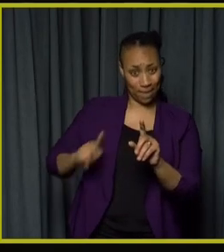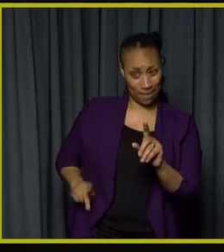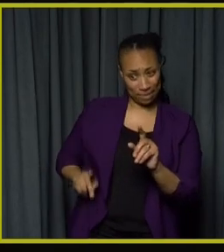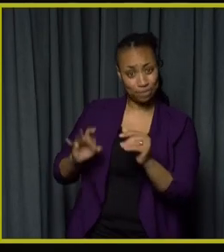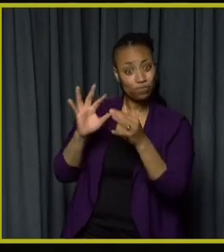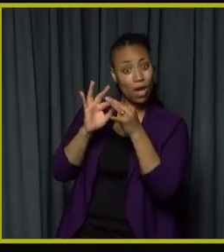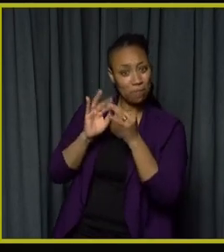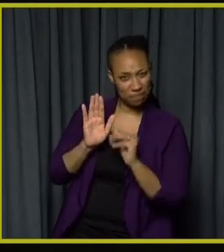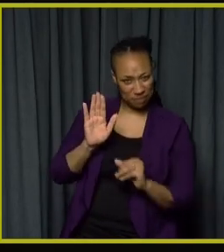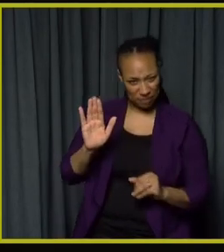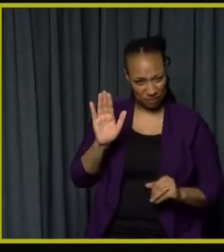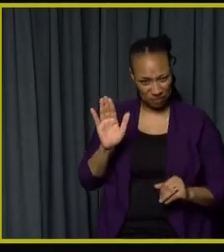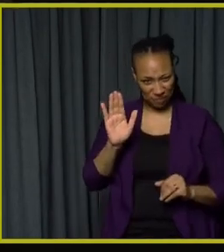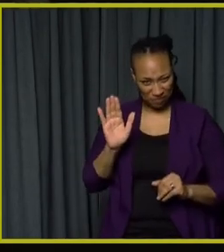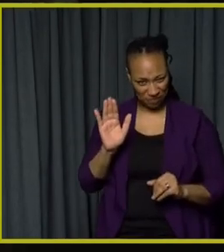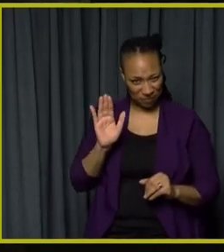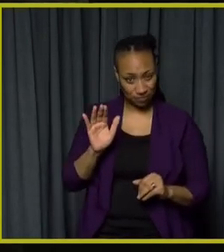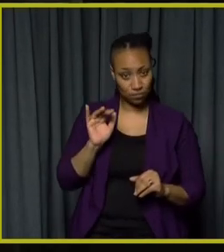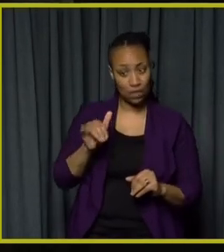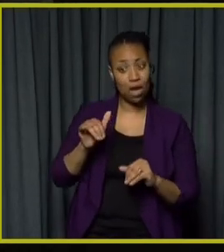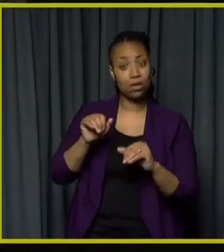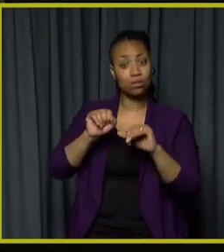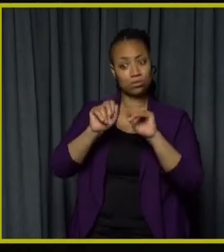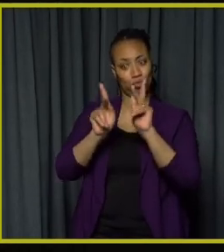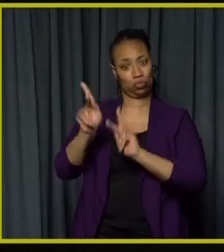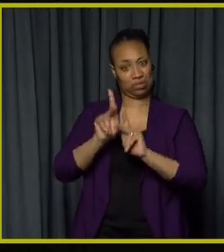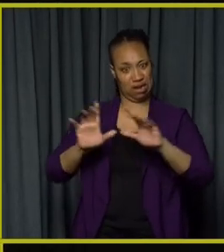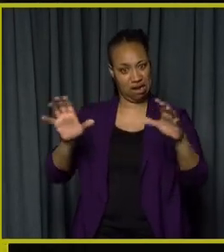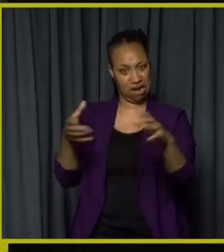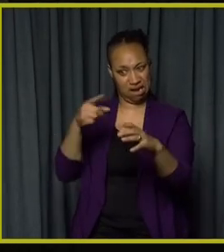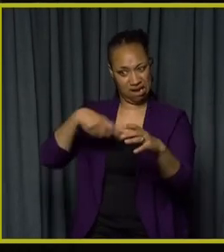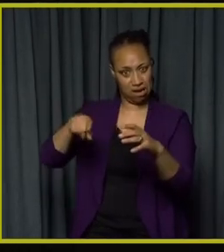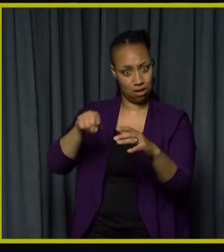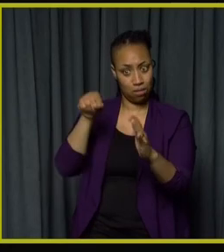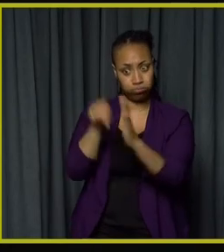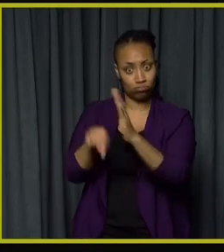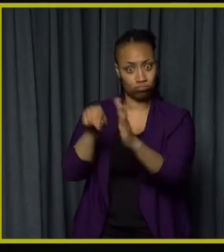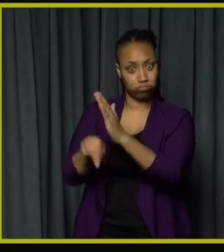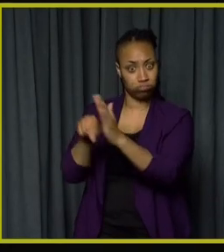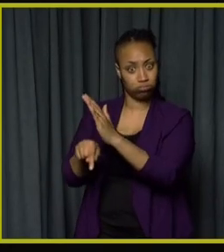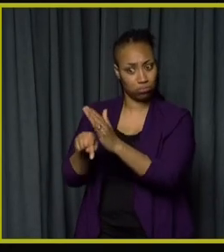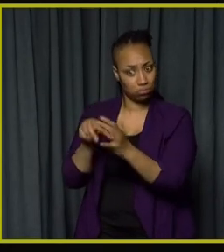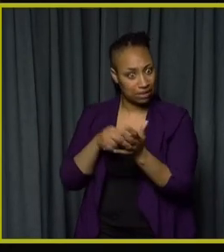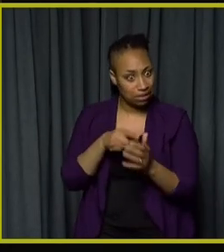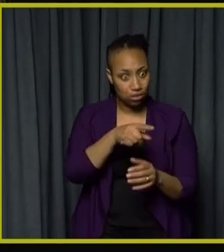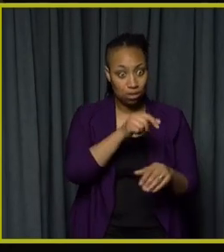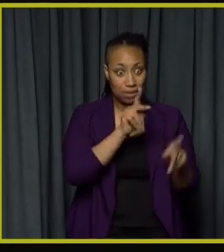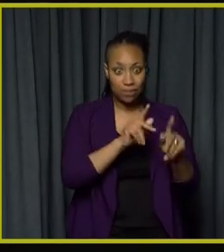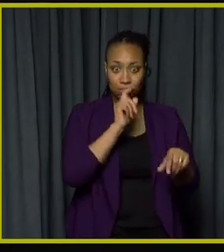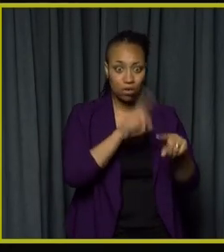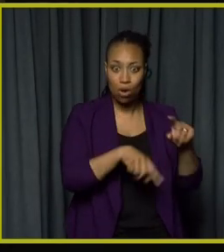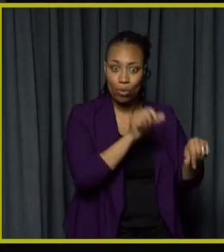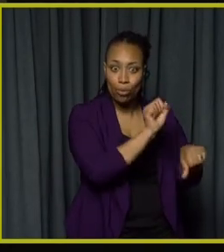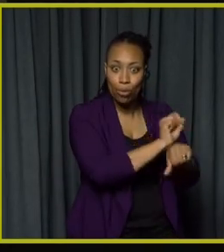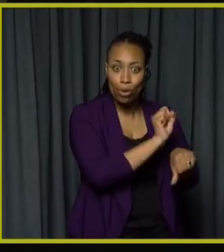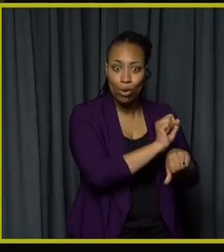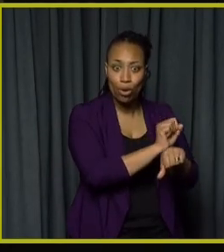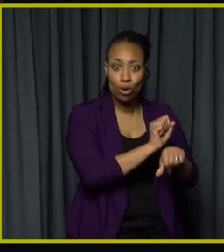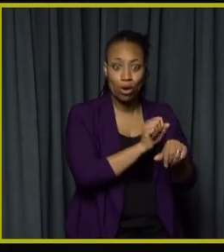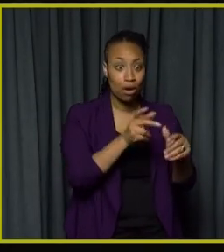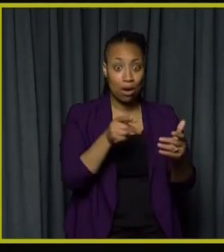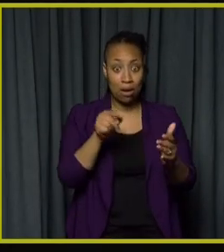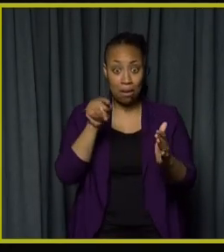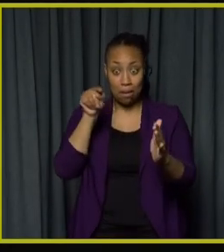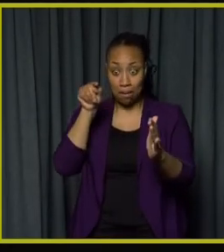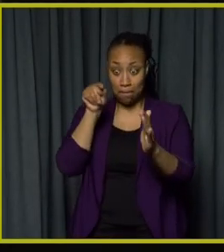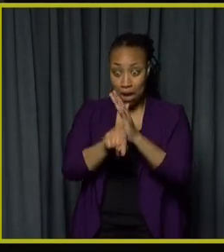murder to deprive a person of a job or income. Now millions of people are being strangled that